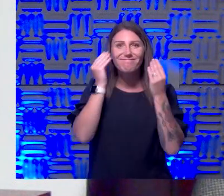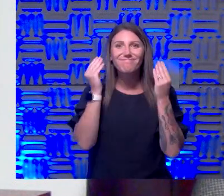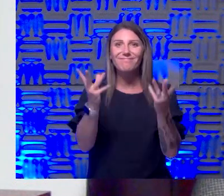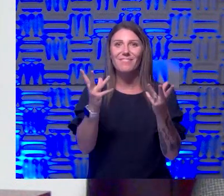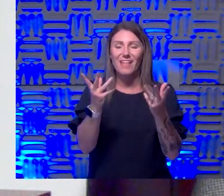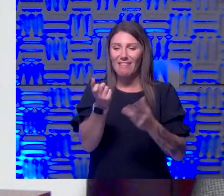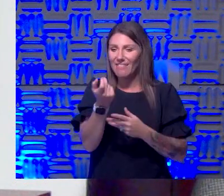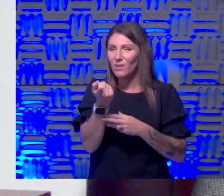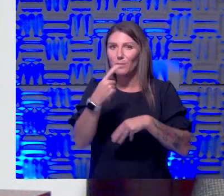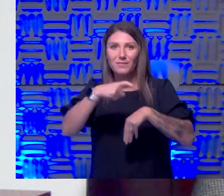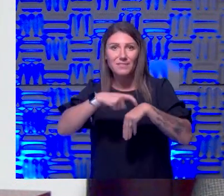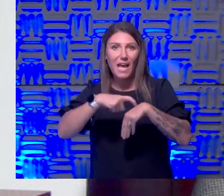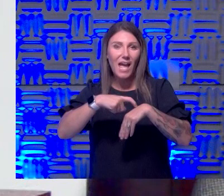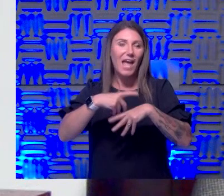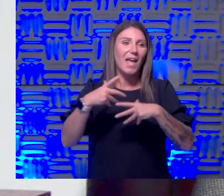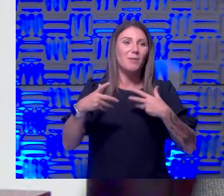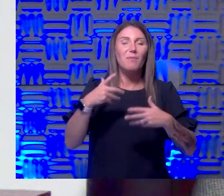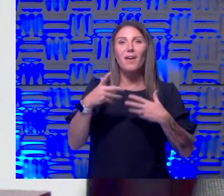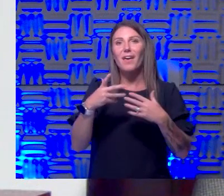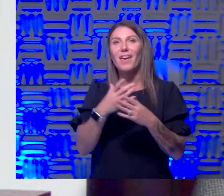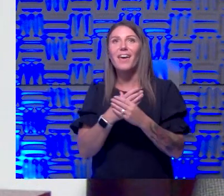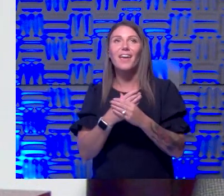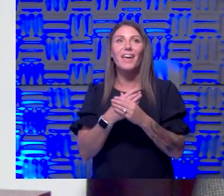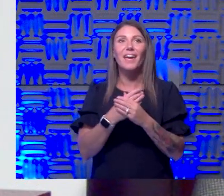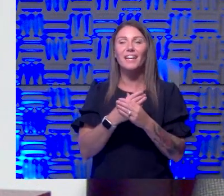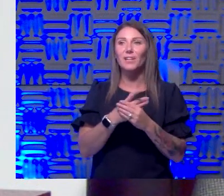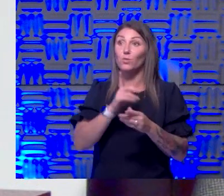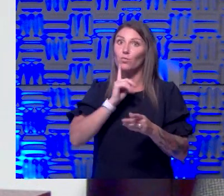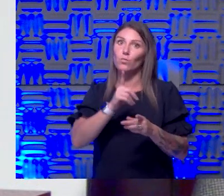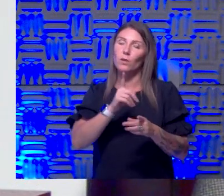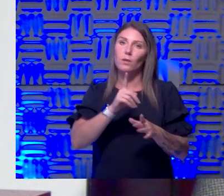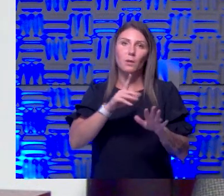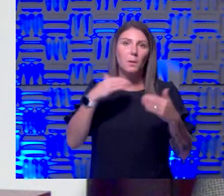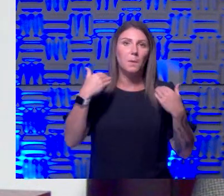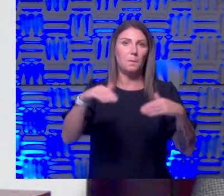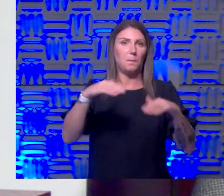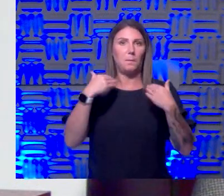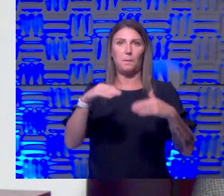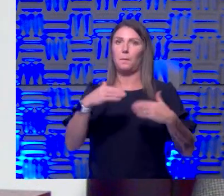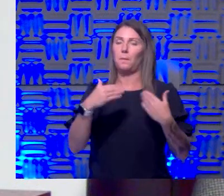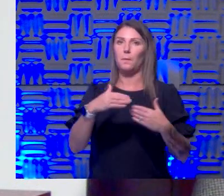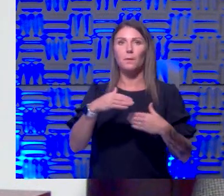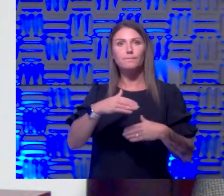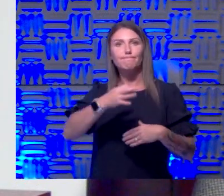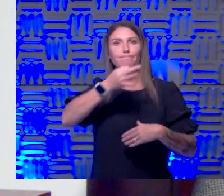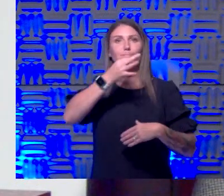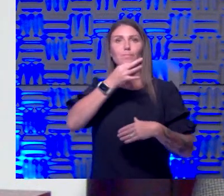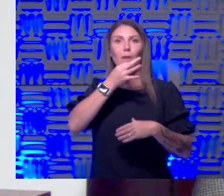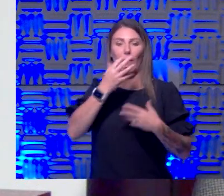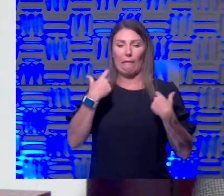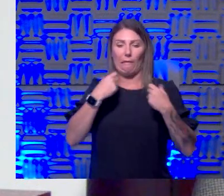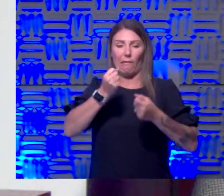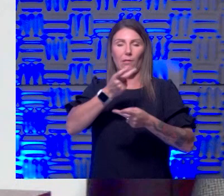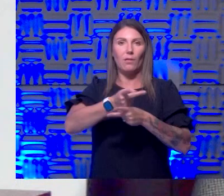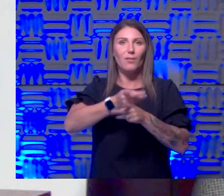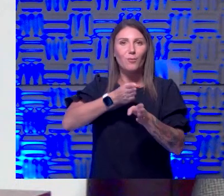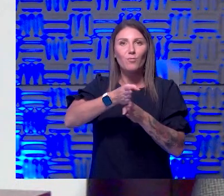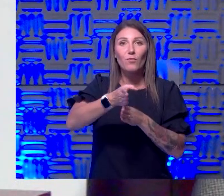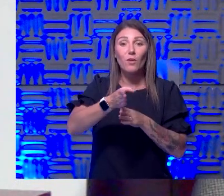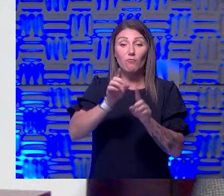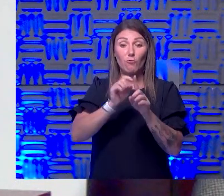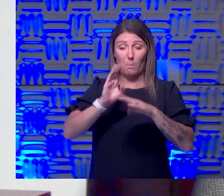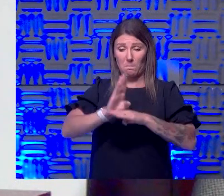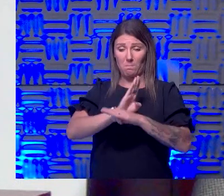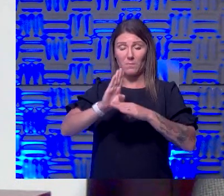time with all of these really incredibly talented healthcare professionals. From the business community,